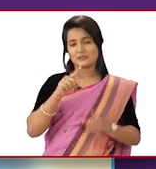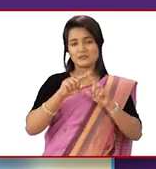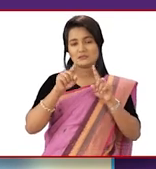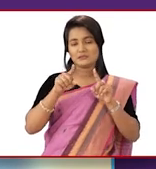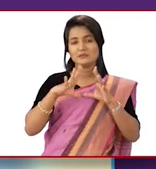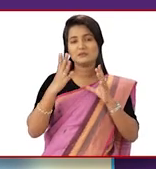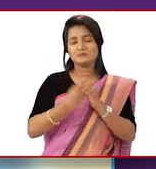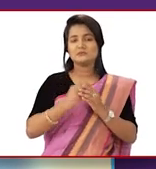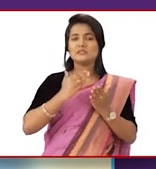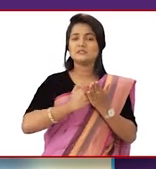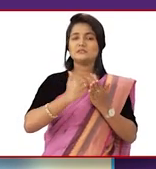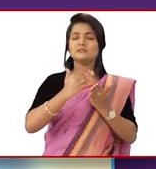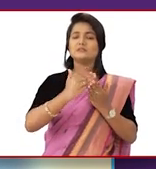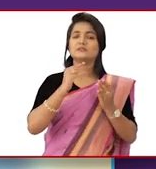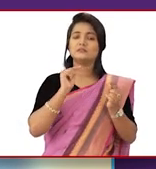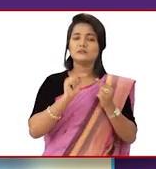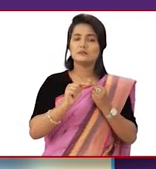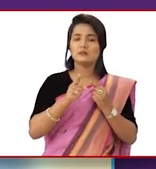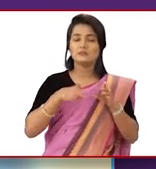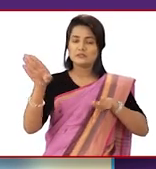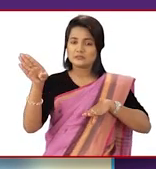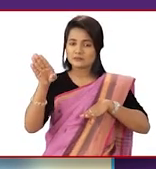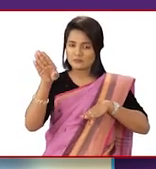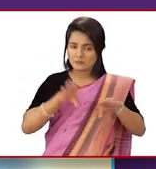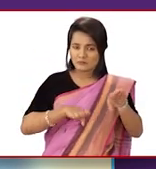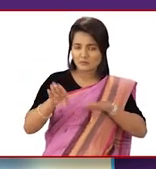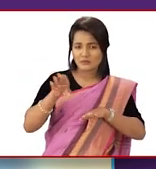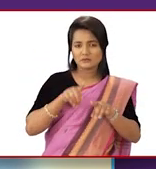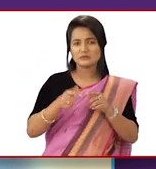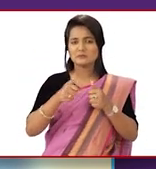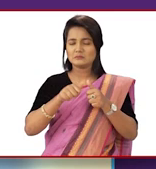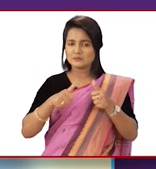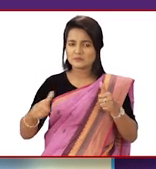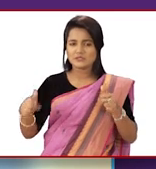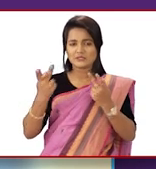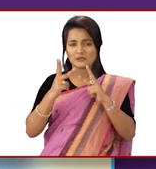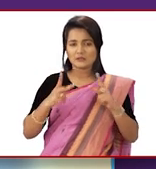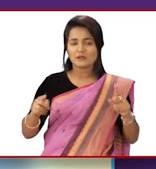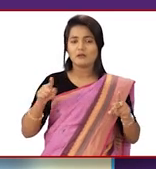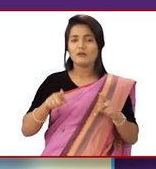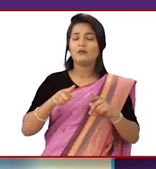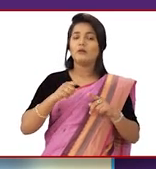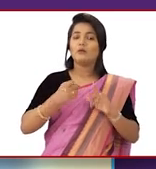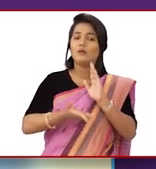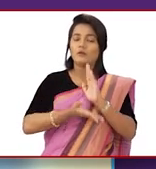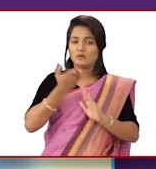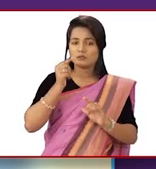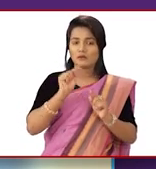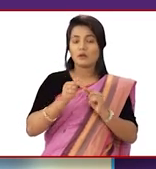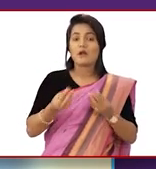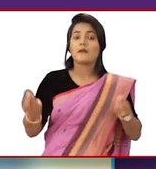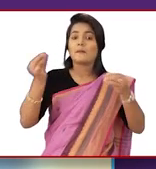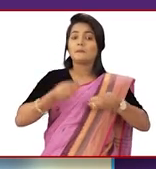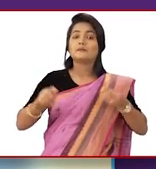in such a way or put things, compartmentalize things in such a way that it will come across like you are imposing